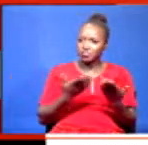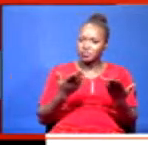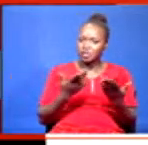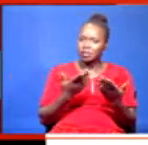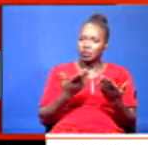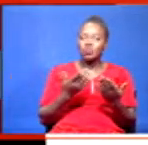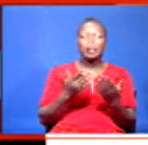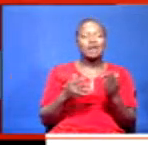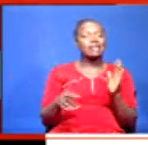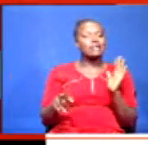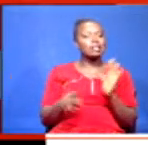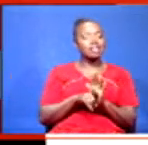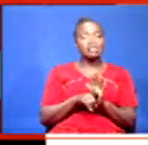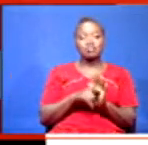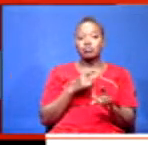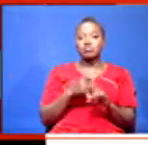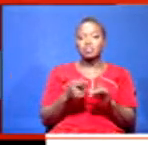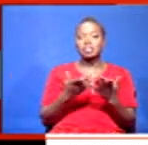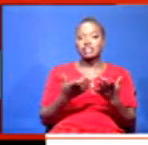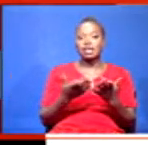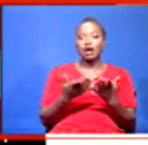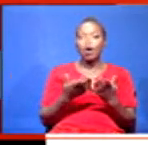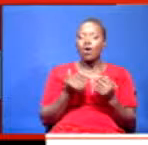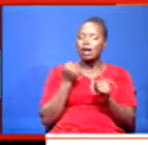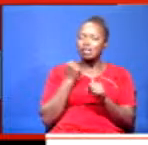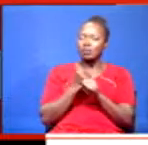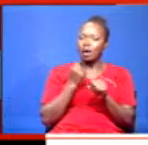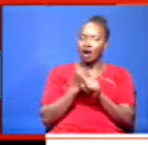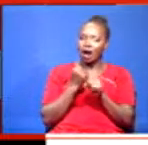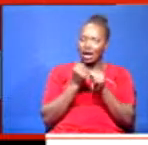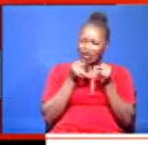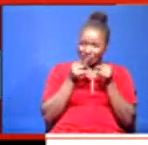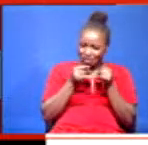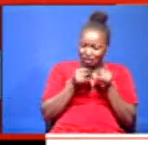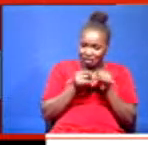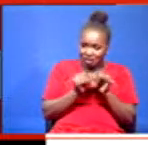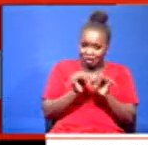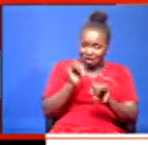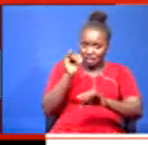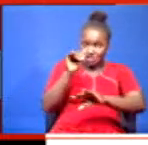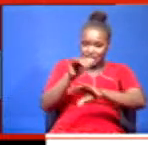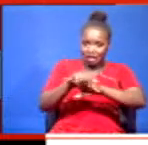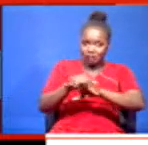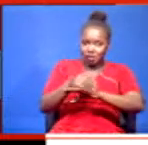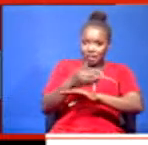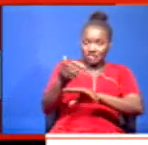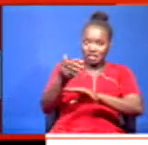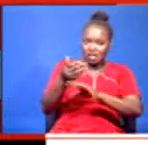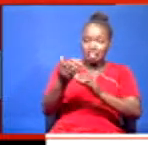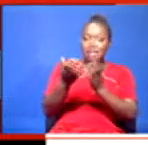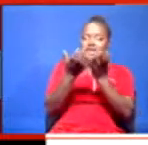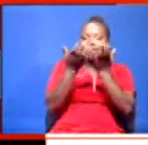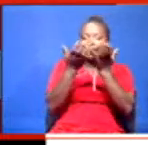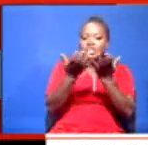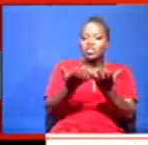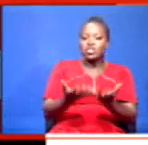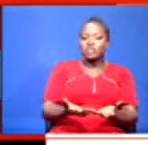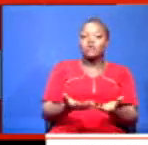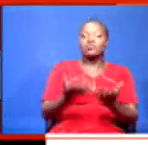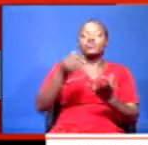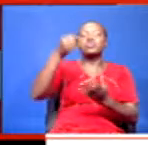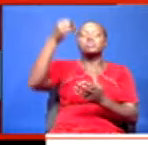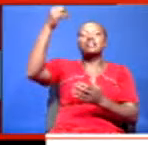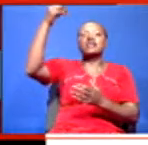But we are seeing some deliberate efforts by the government to try and tap into these tremendous energy. And so